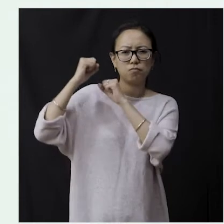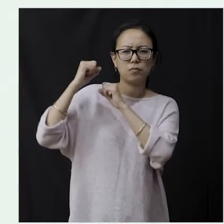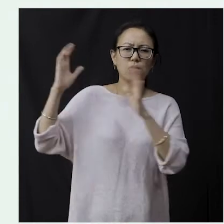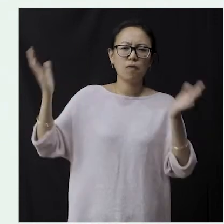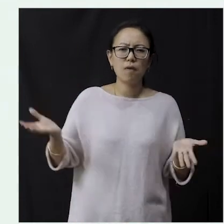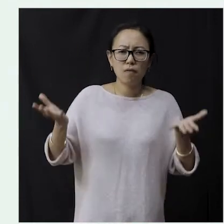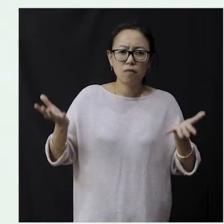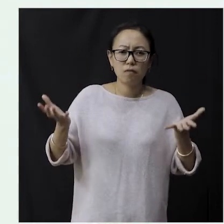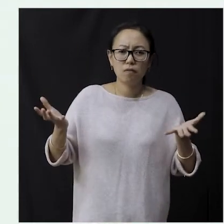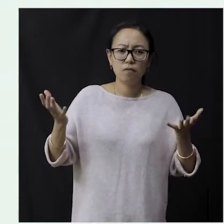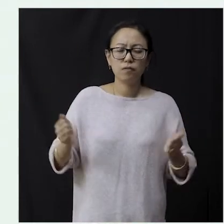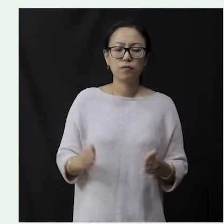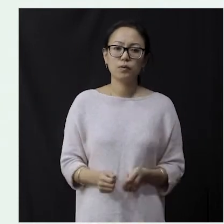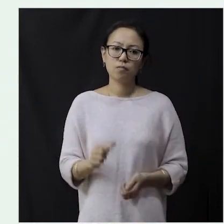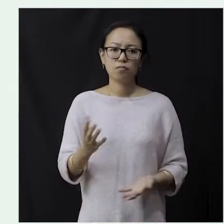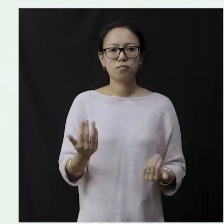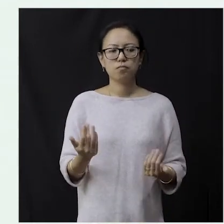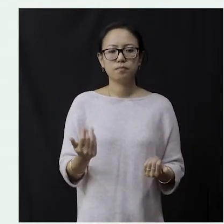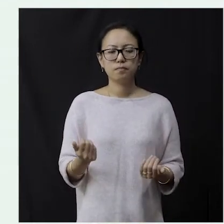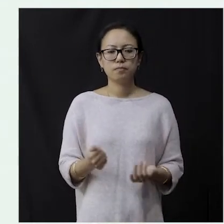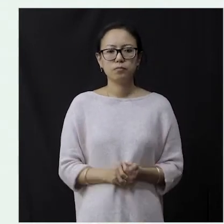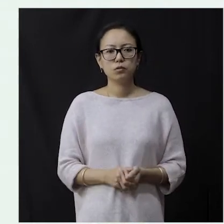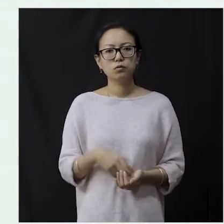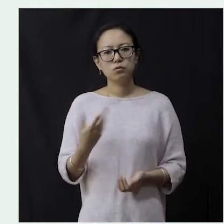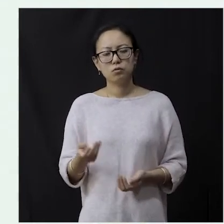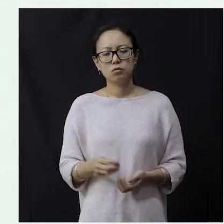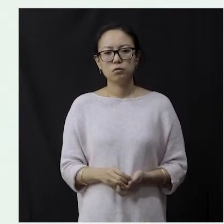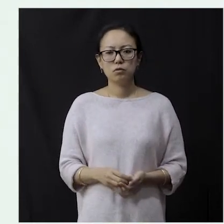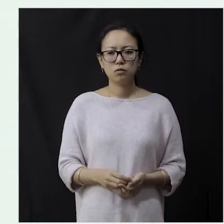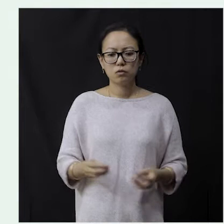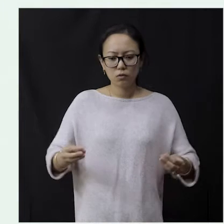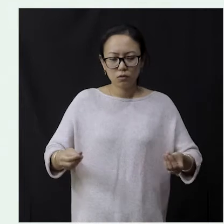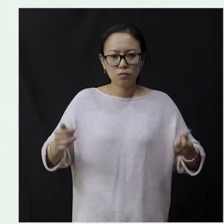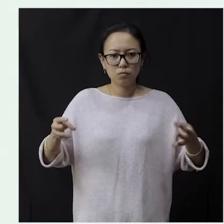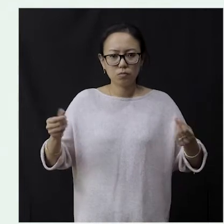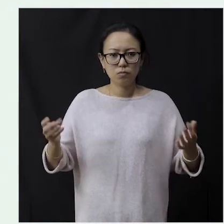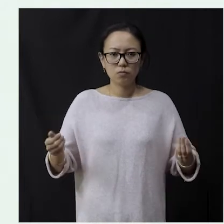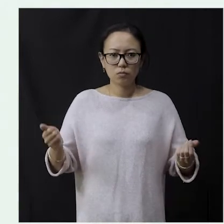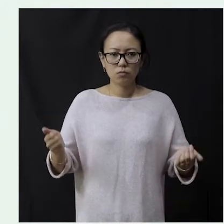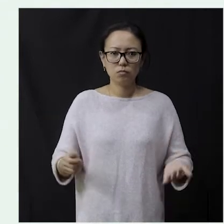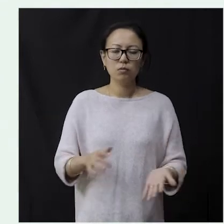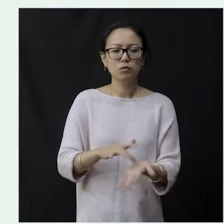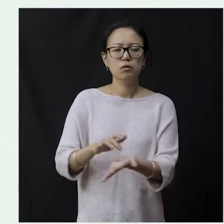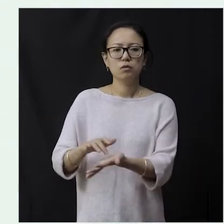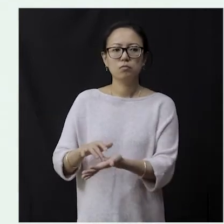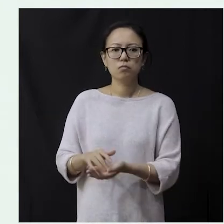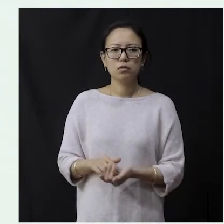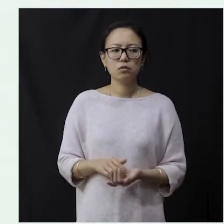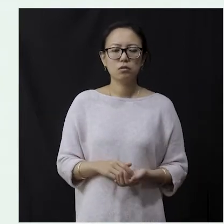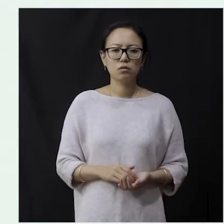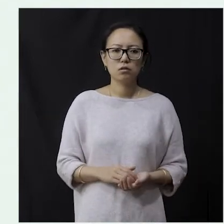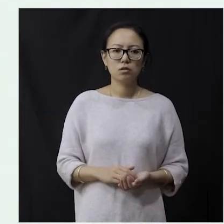Okay, so people in the desert area, they are not fortunate like any other countries. Okay, they